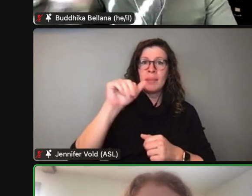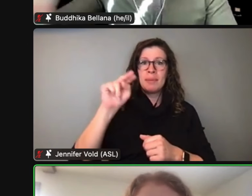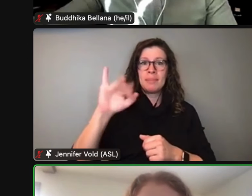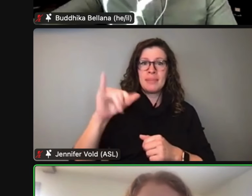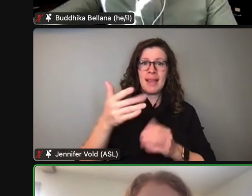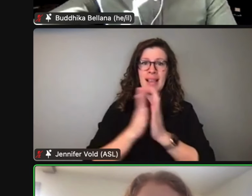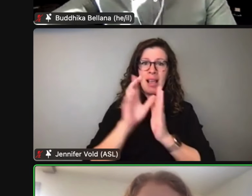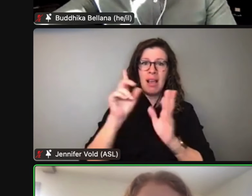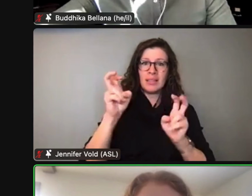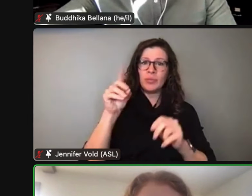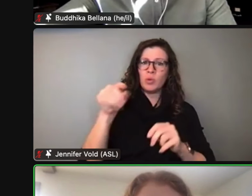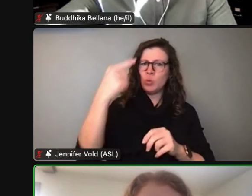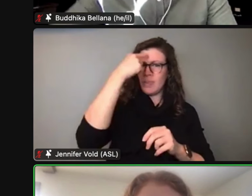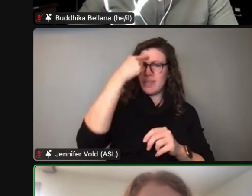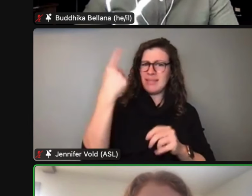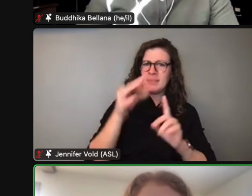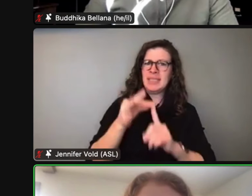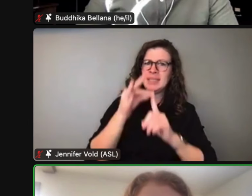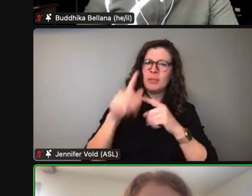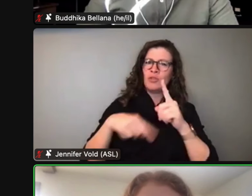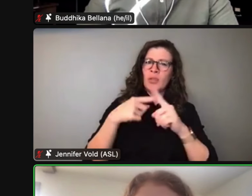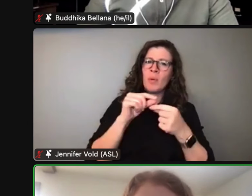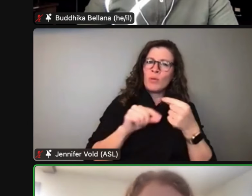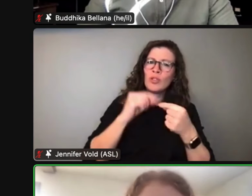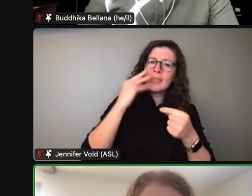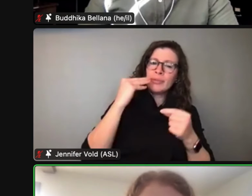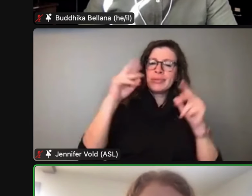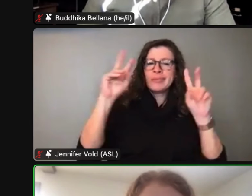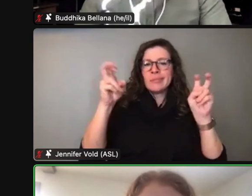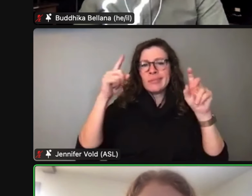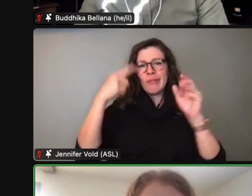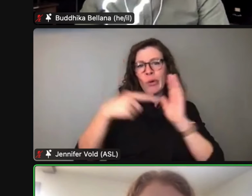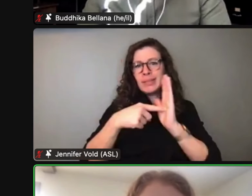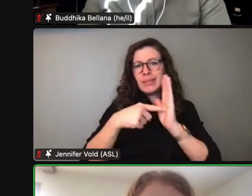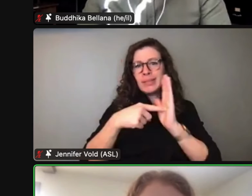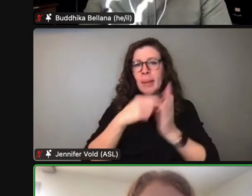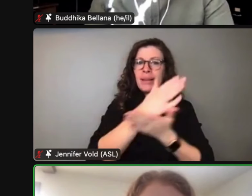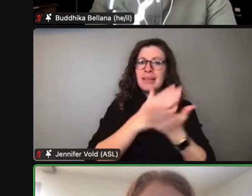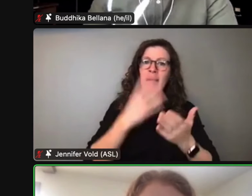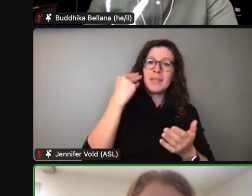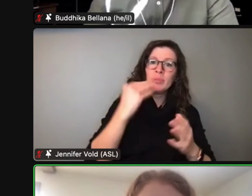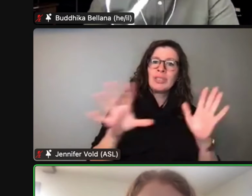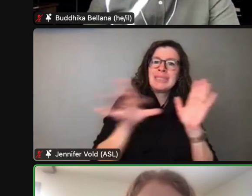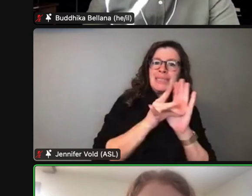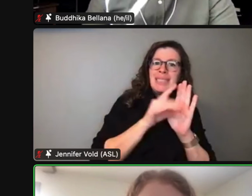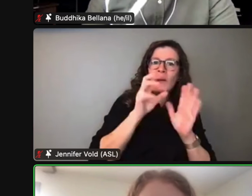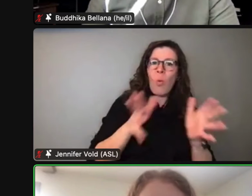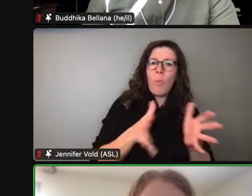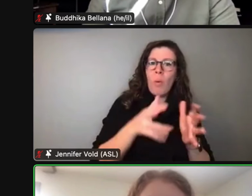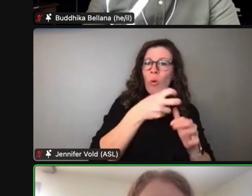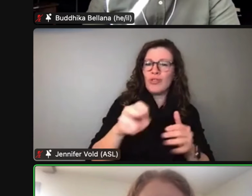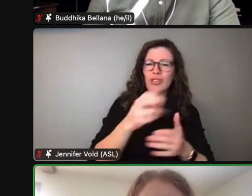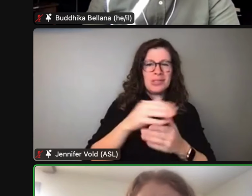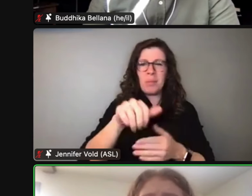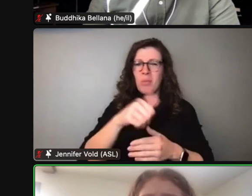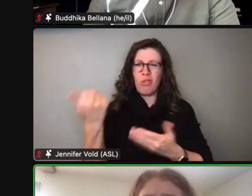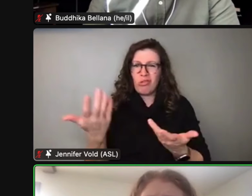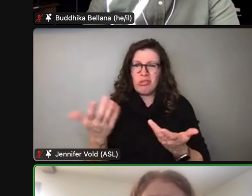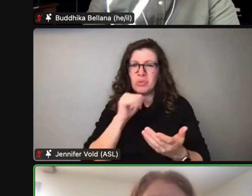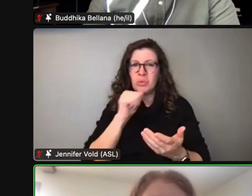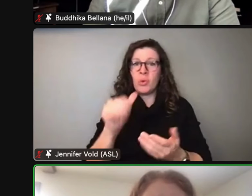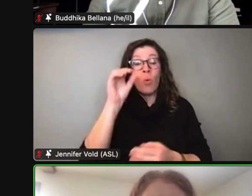something special about certain experiences, e.g. some experiences stick or transfer and others don't? Or are